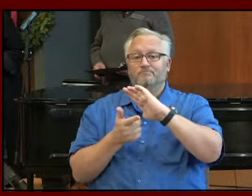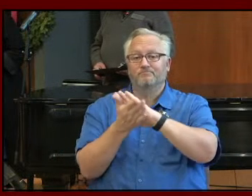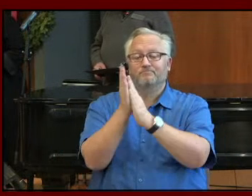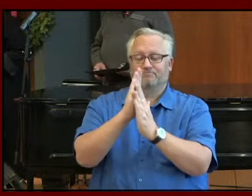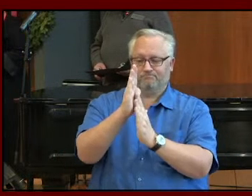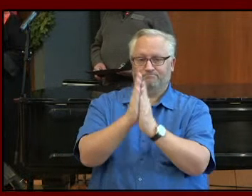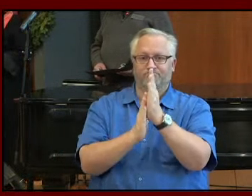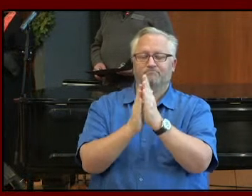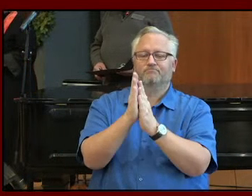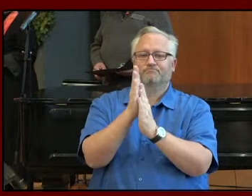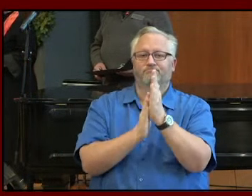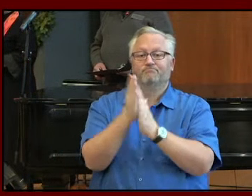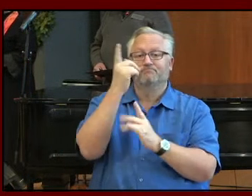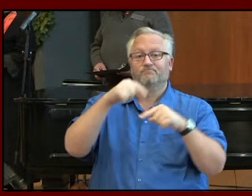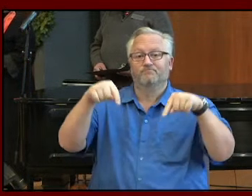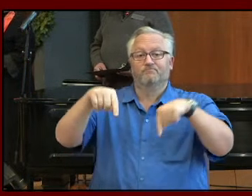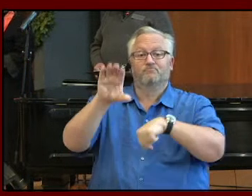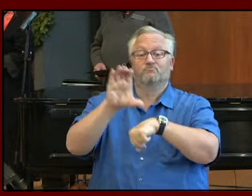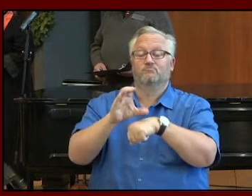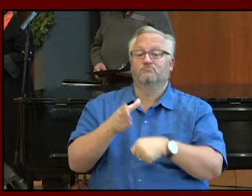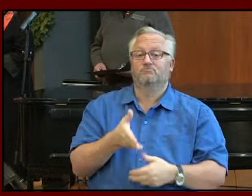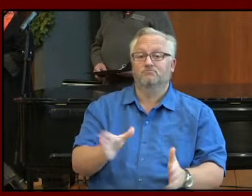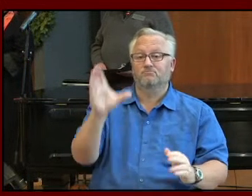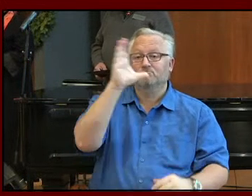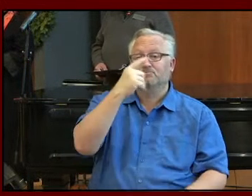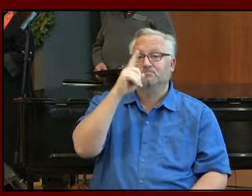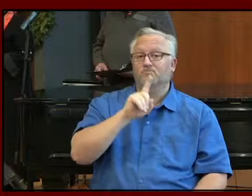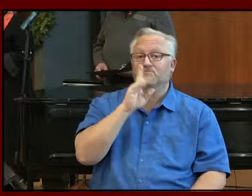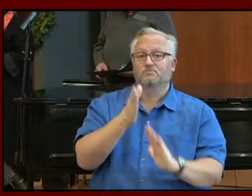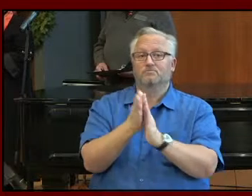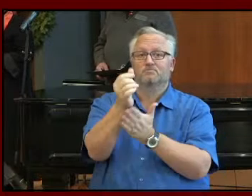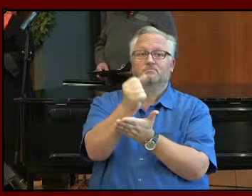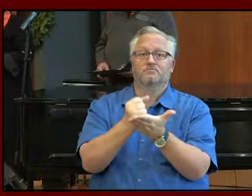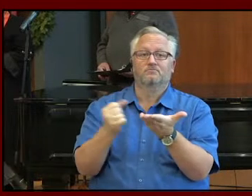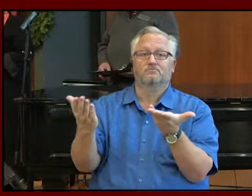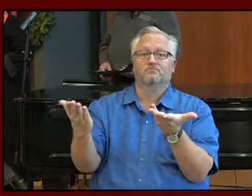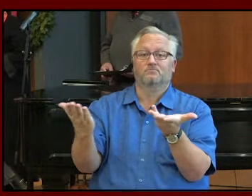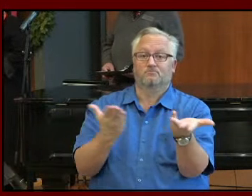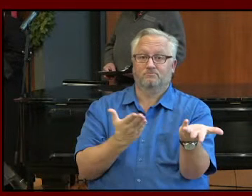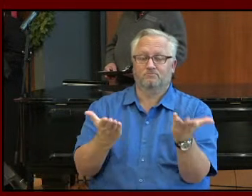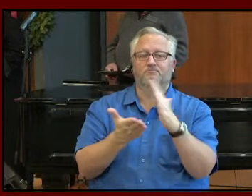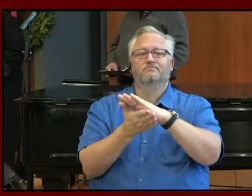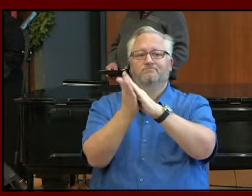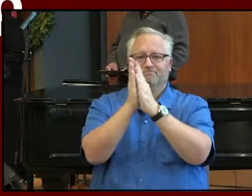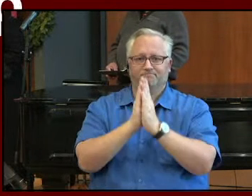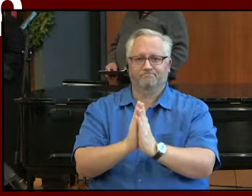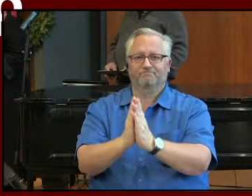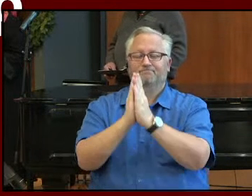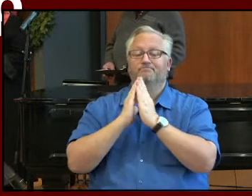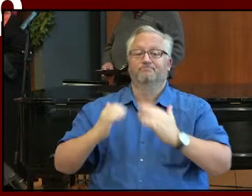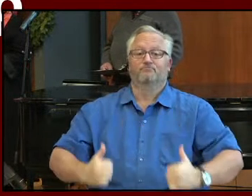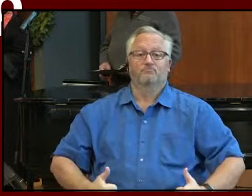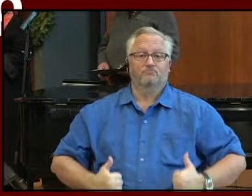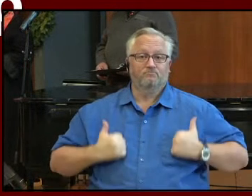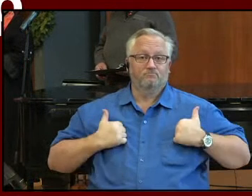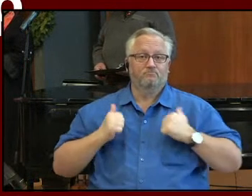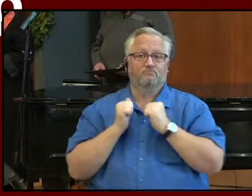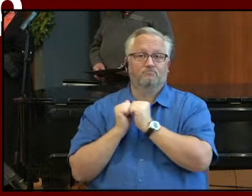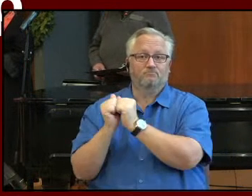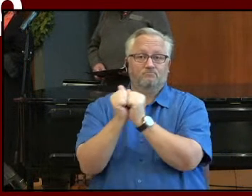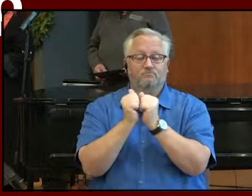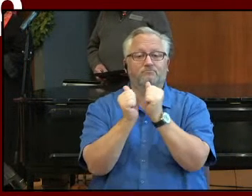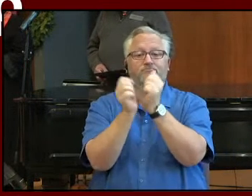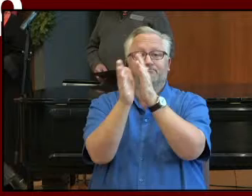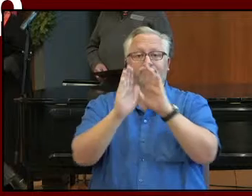This church, may the quest for truth be its sacrament and service be its prayer, to dwell together